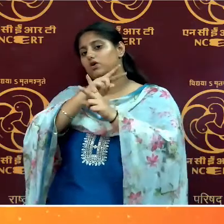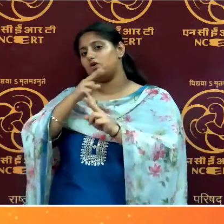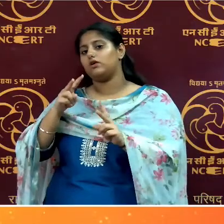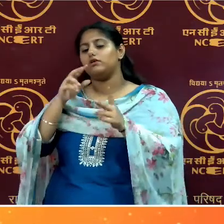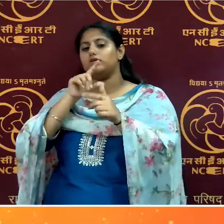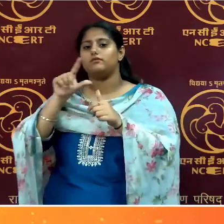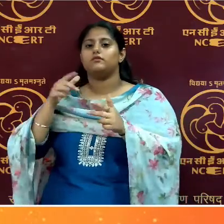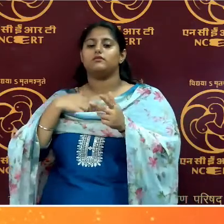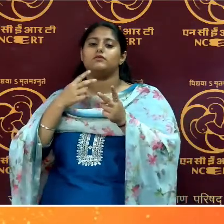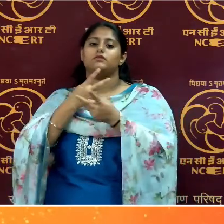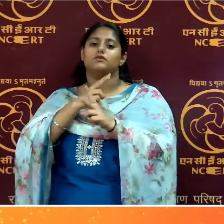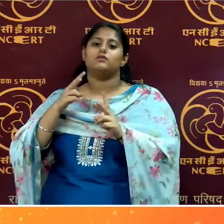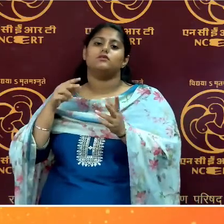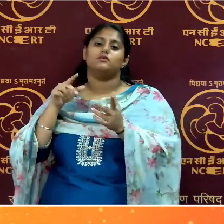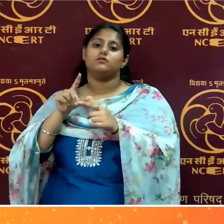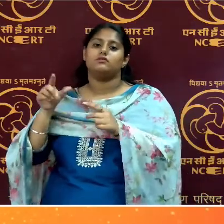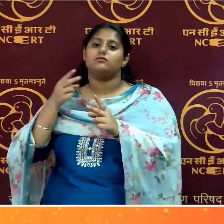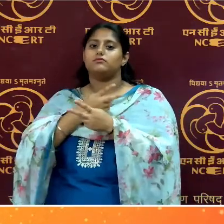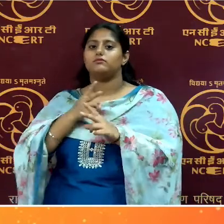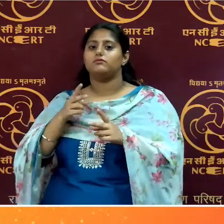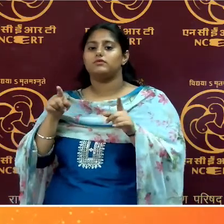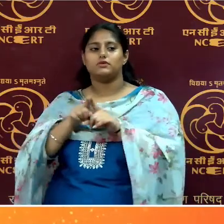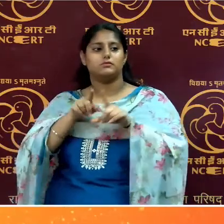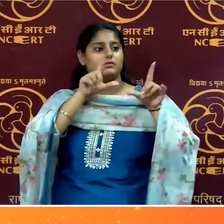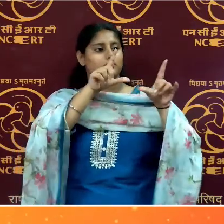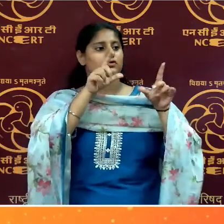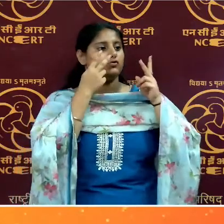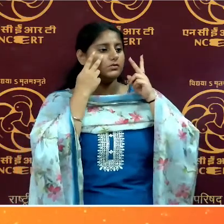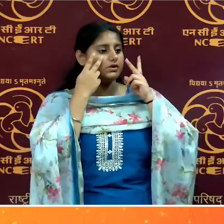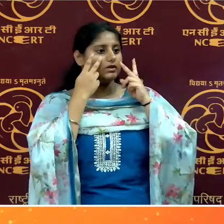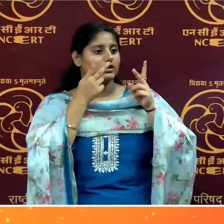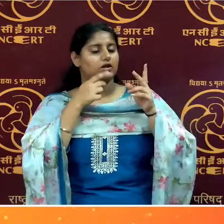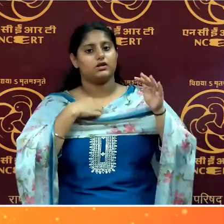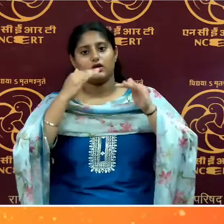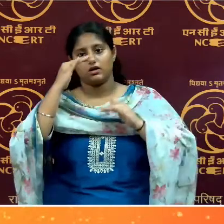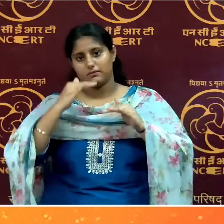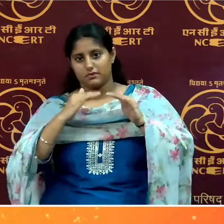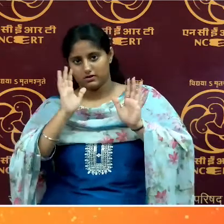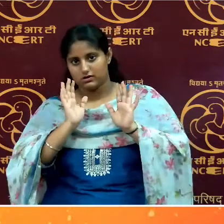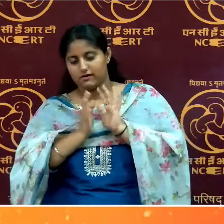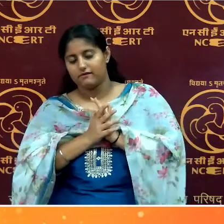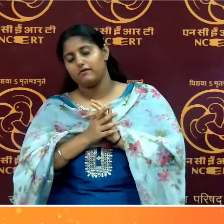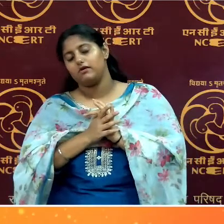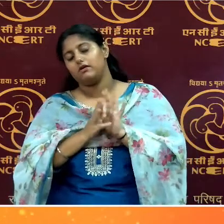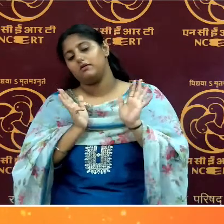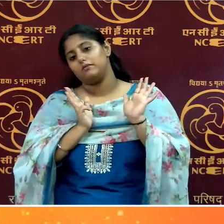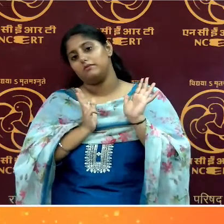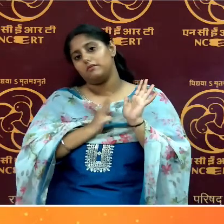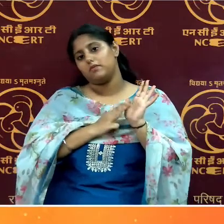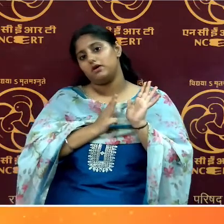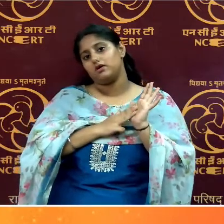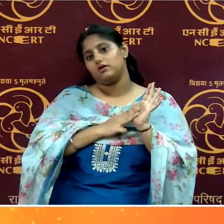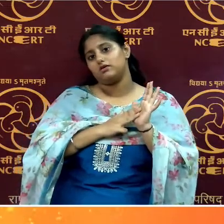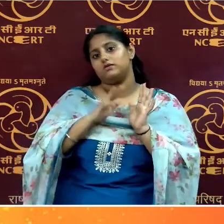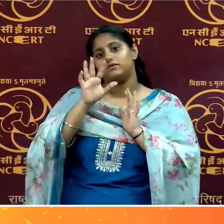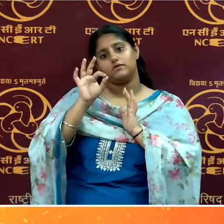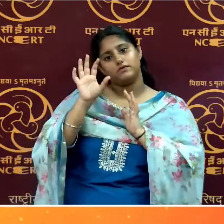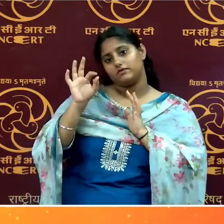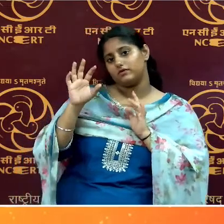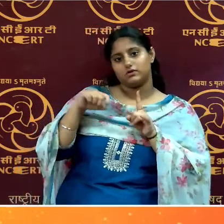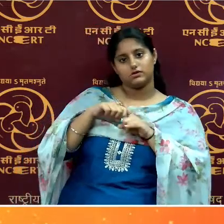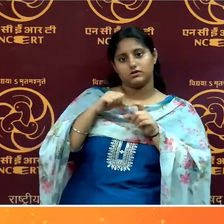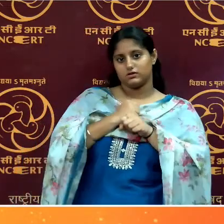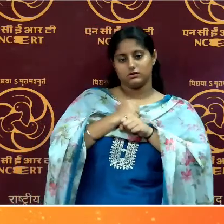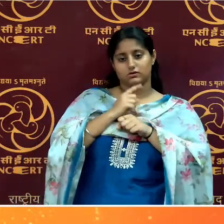is different. Now if you see in the picture, I have given the comparison that mass is 50 kgs,